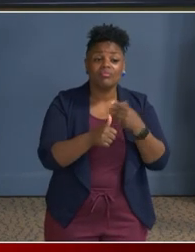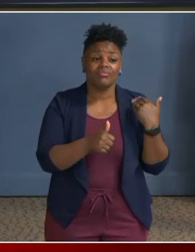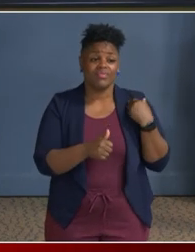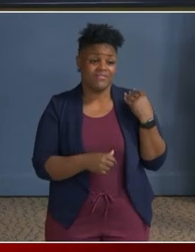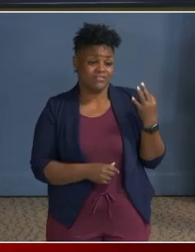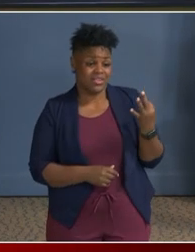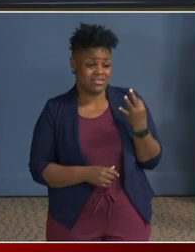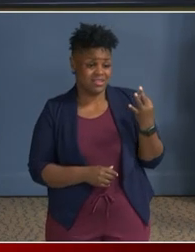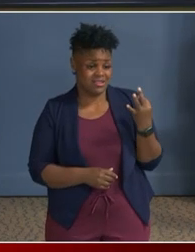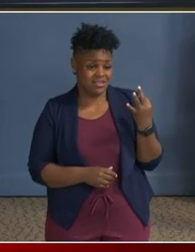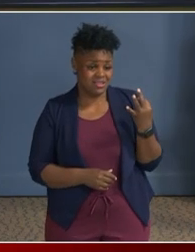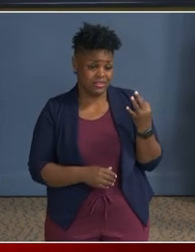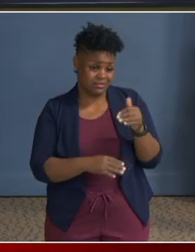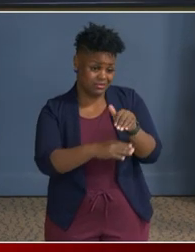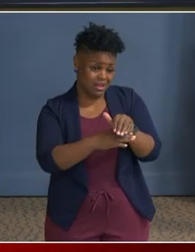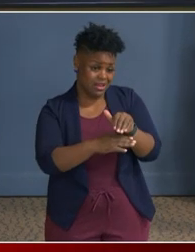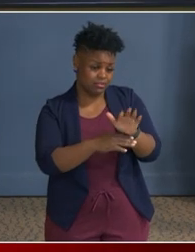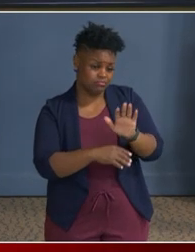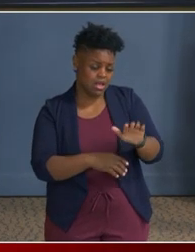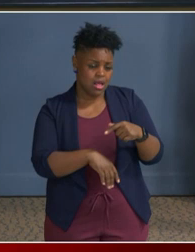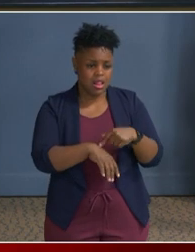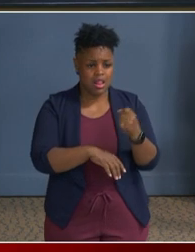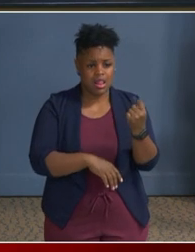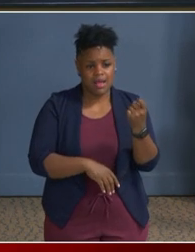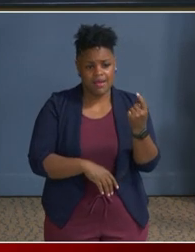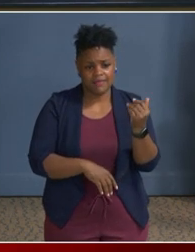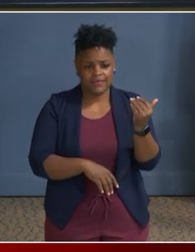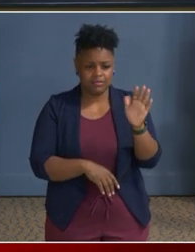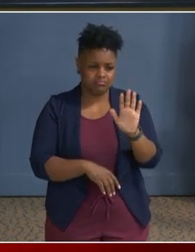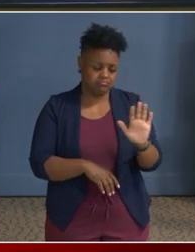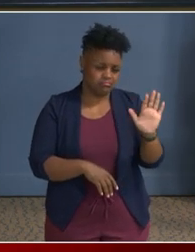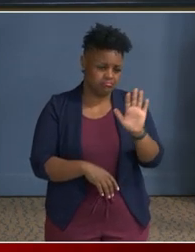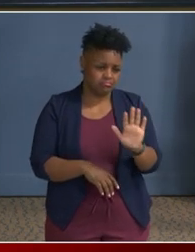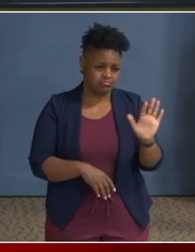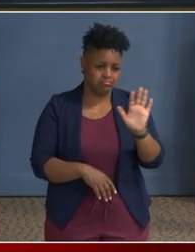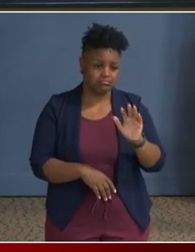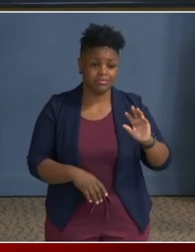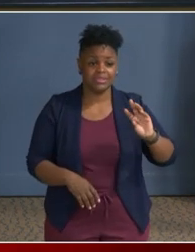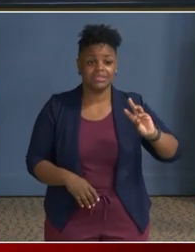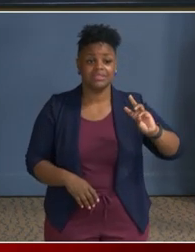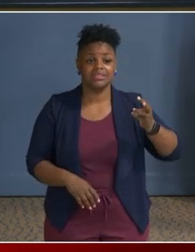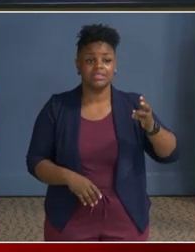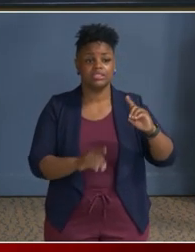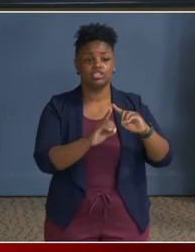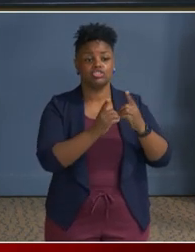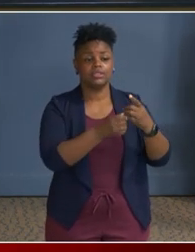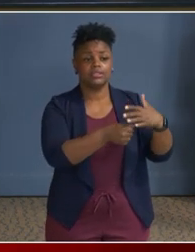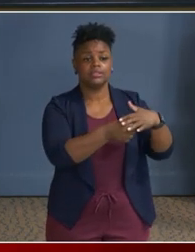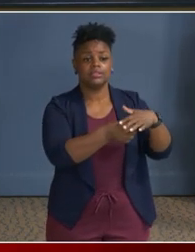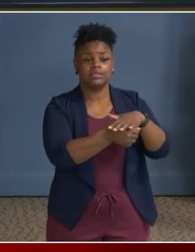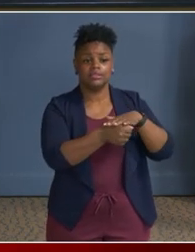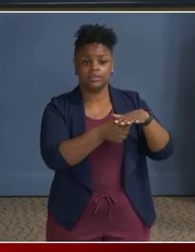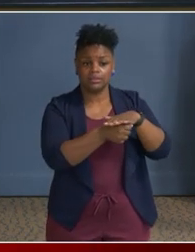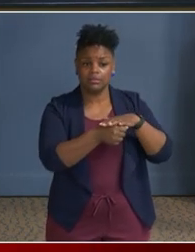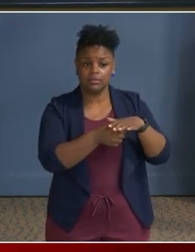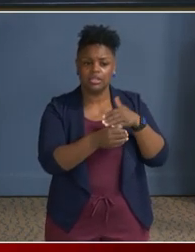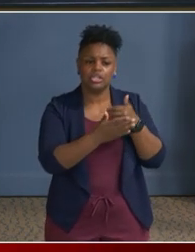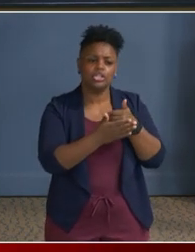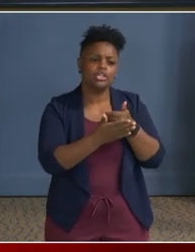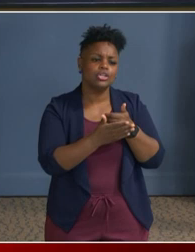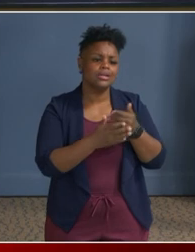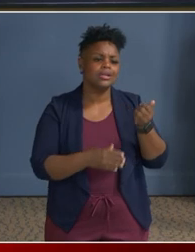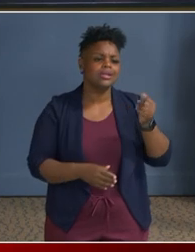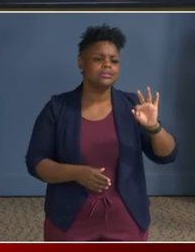little after 11 p.m., closer to 11:15, members of the 6th District were in the area of the 1900 block of 18th